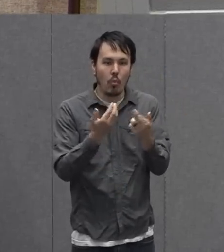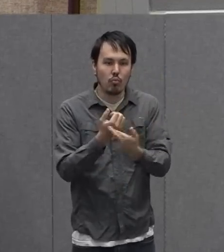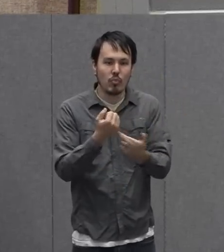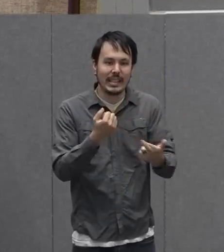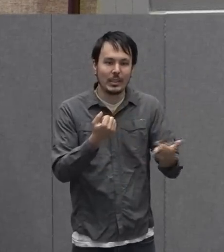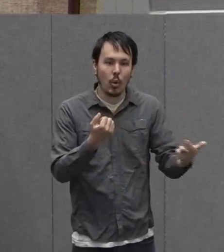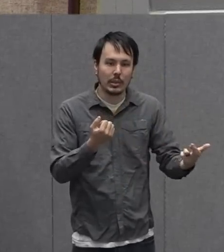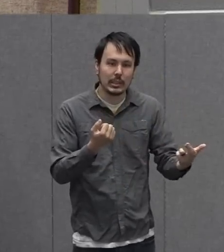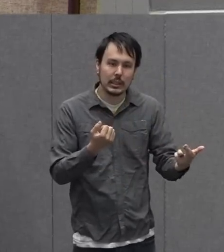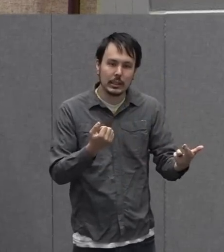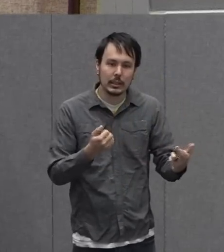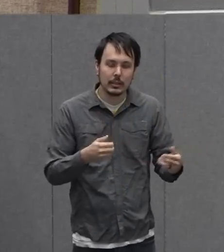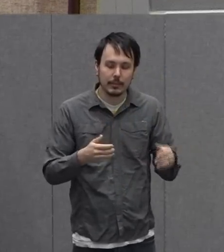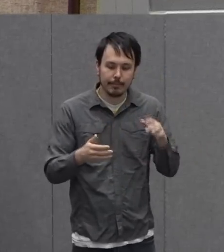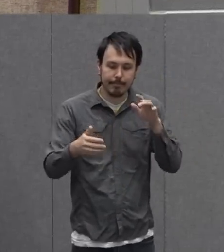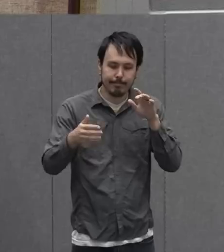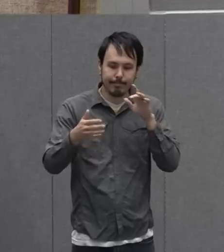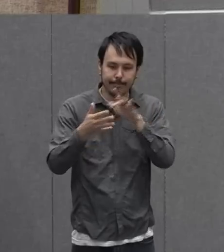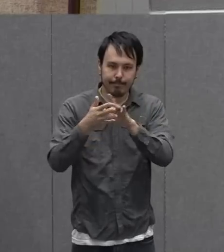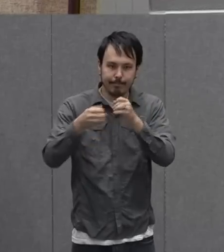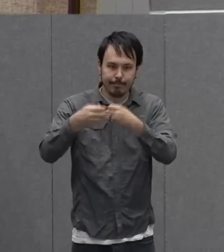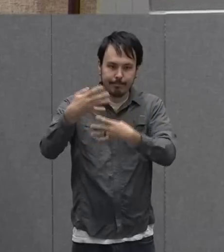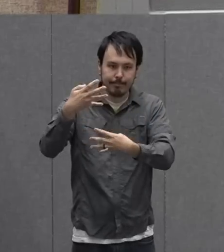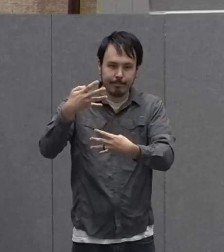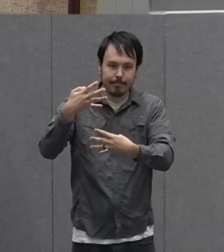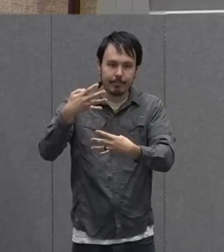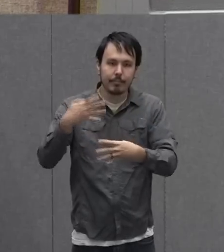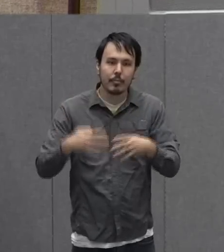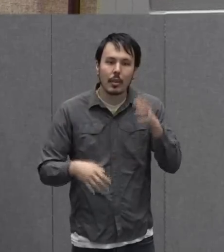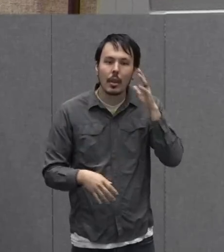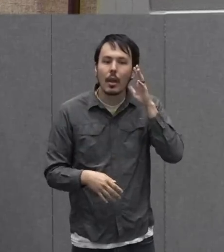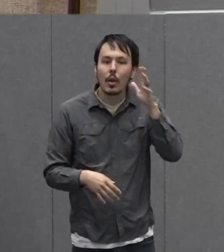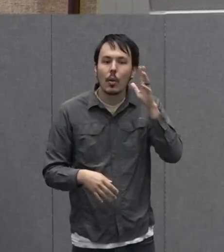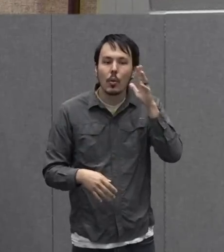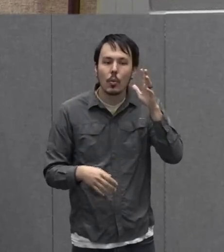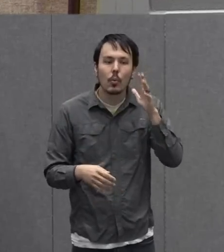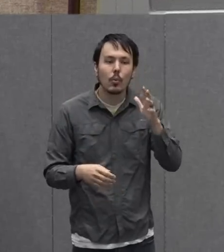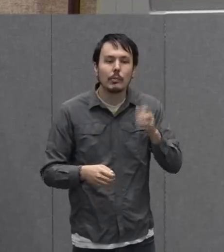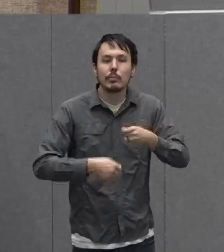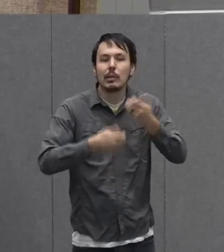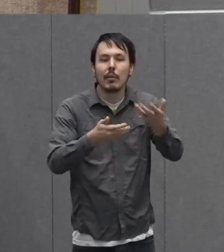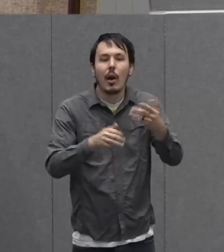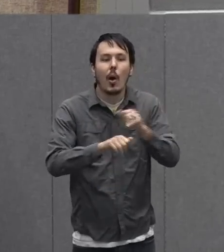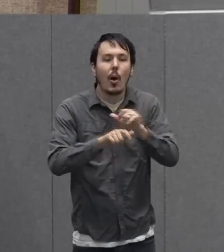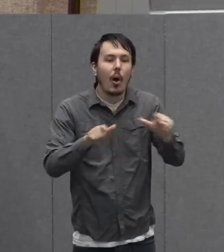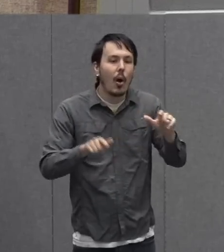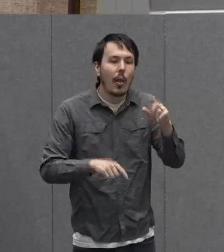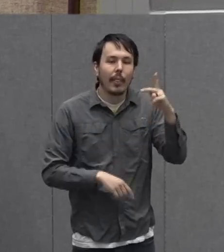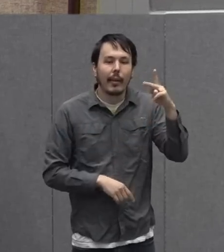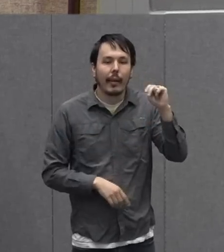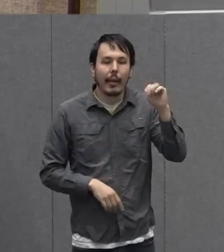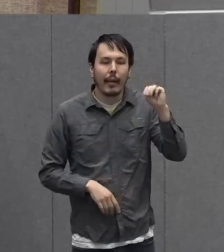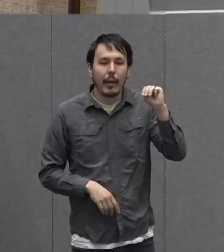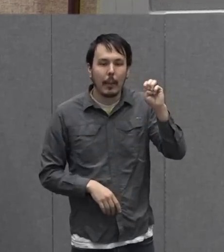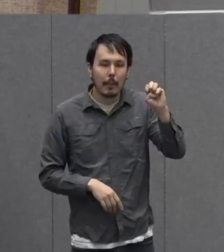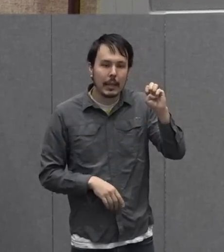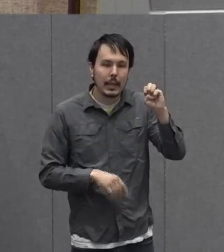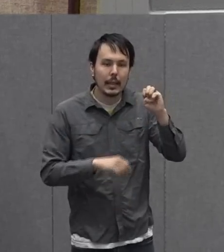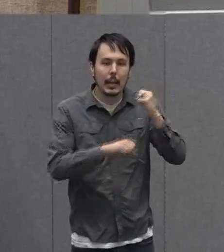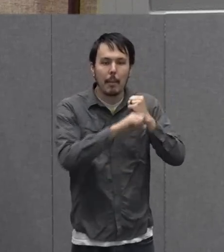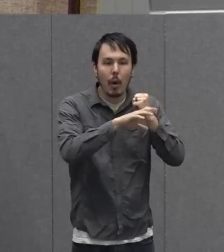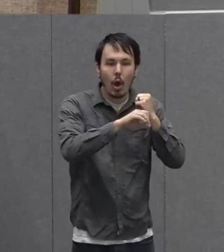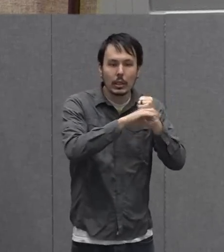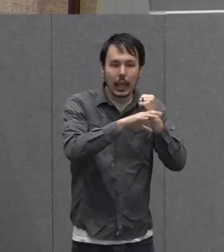you to a page that has all of the KNME broadcasts, the links to the APS